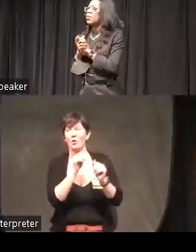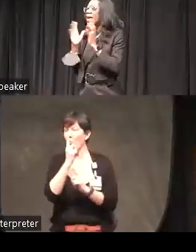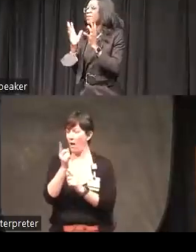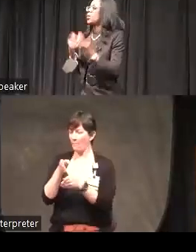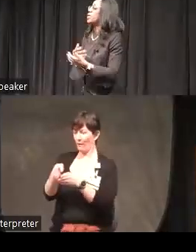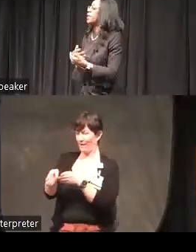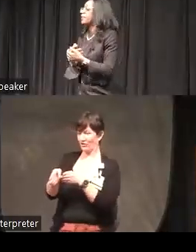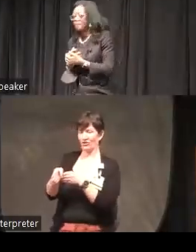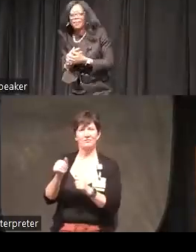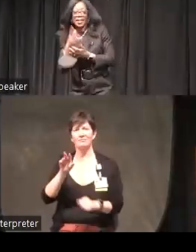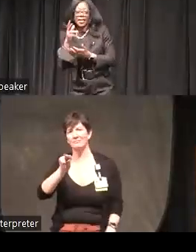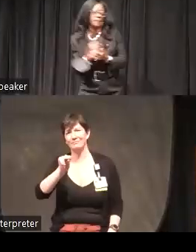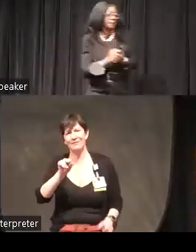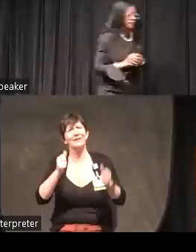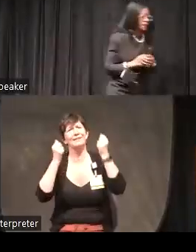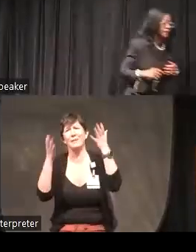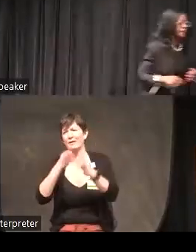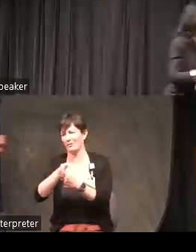solution. We have to work together. Thank you.